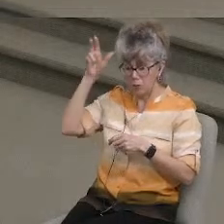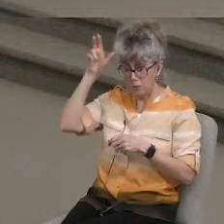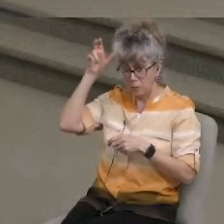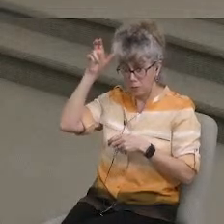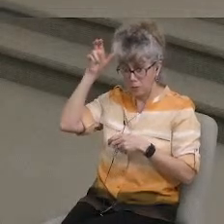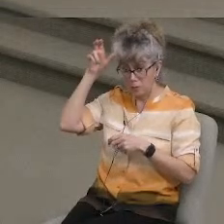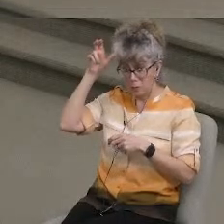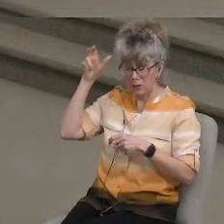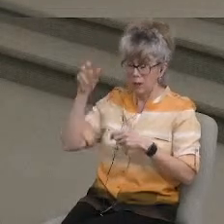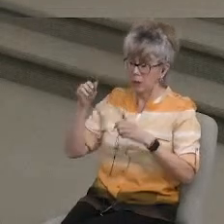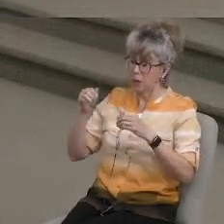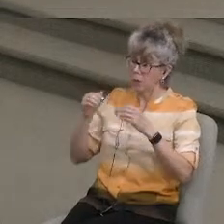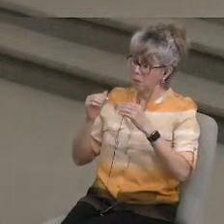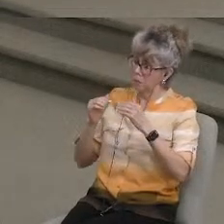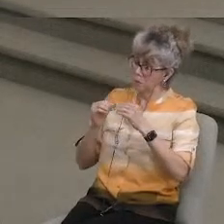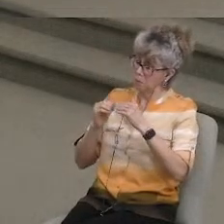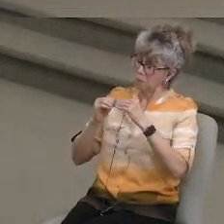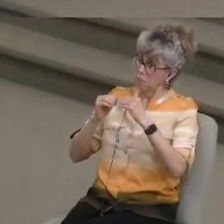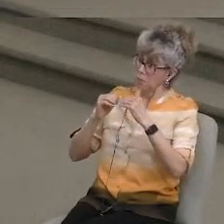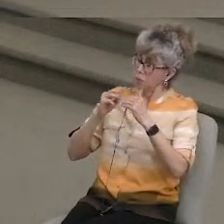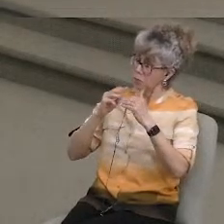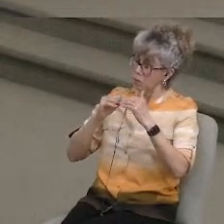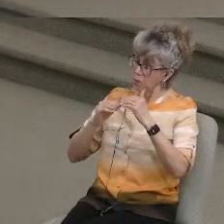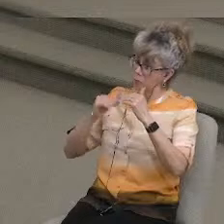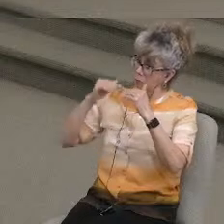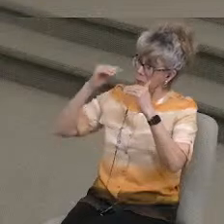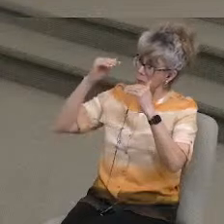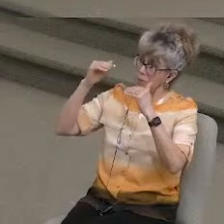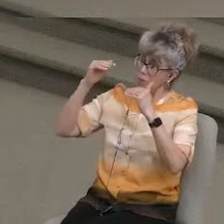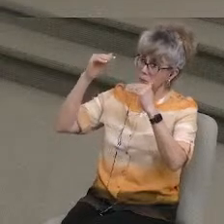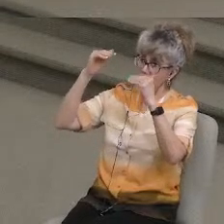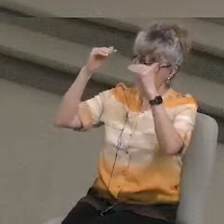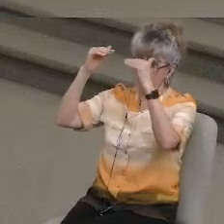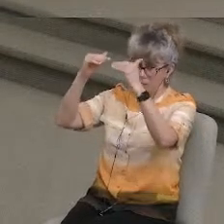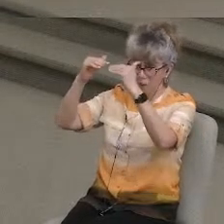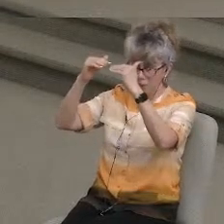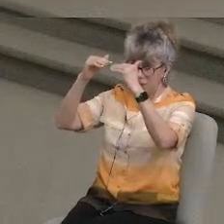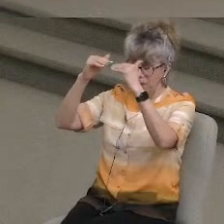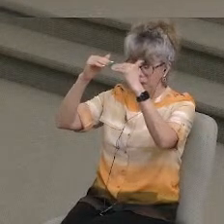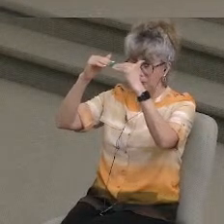as close as evil and darkness would ever get.